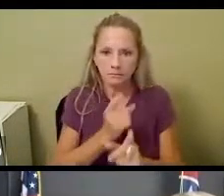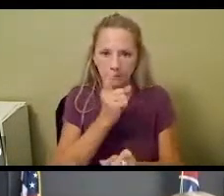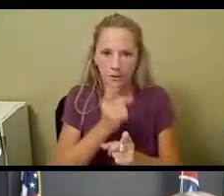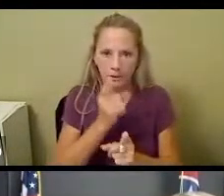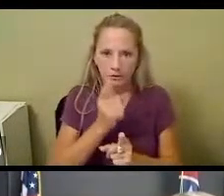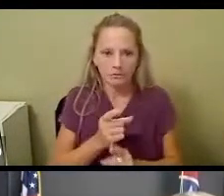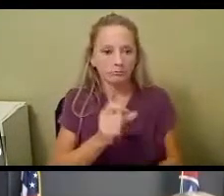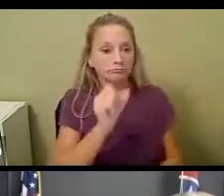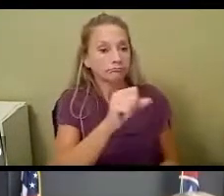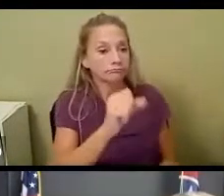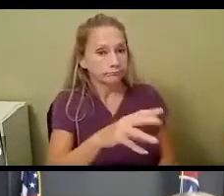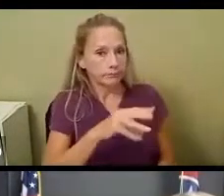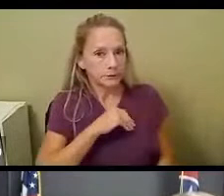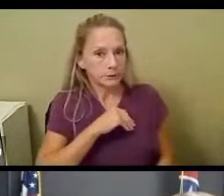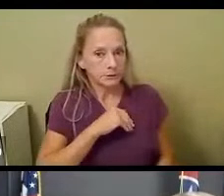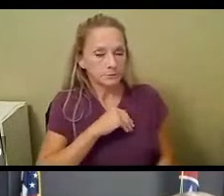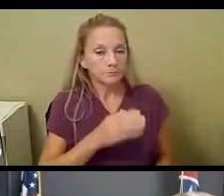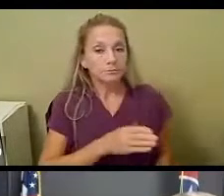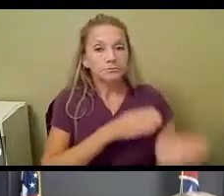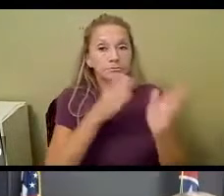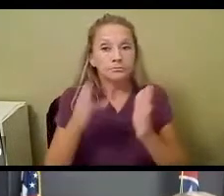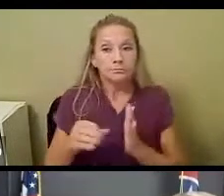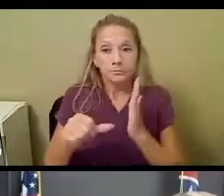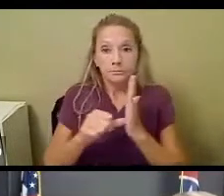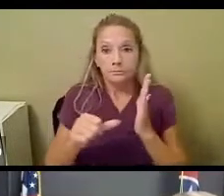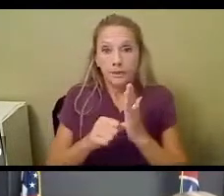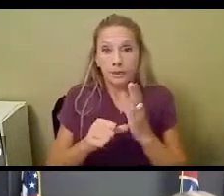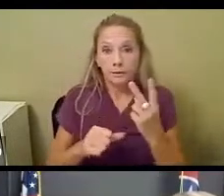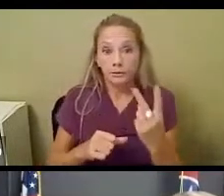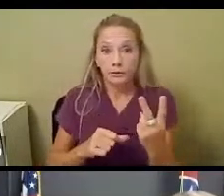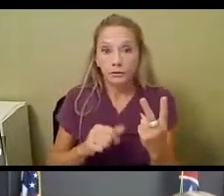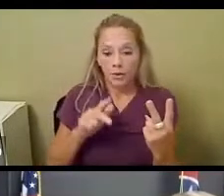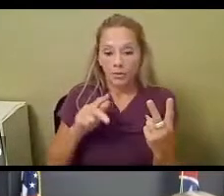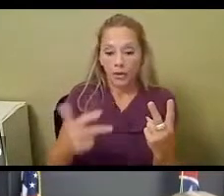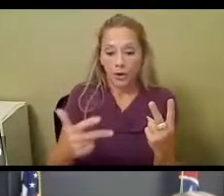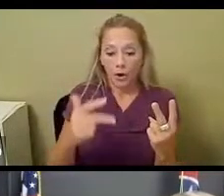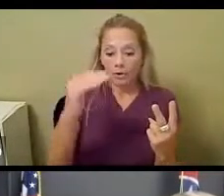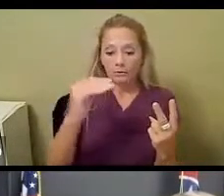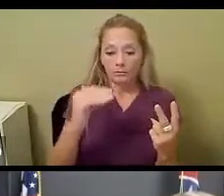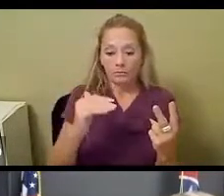Acceptable. Okay. And then on page 2, the third whereas,